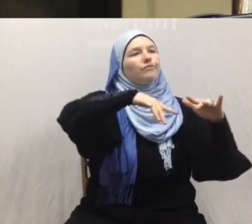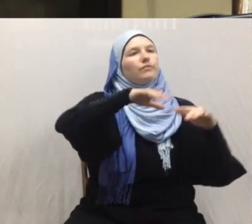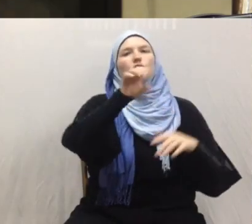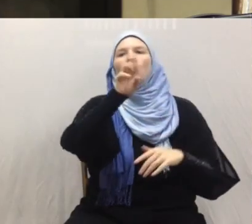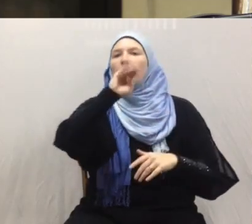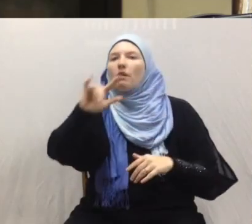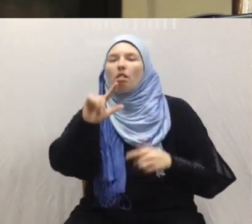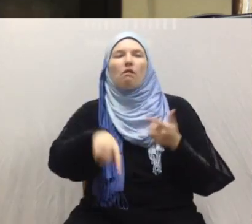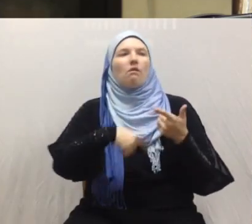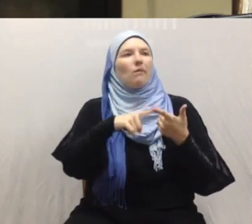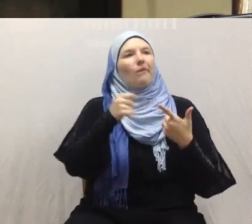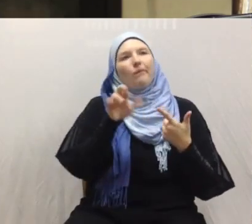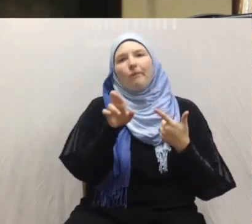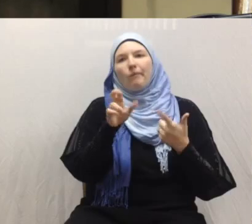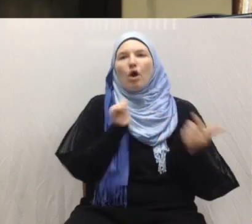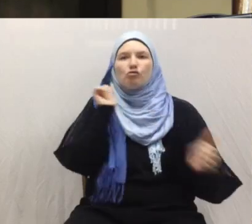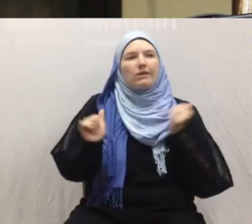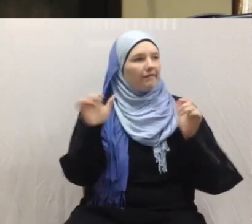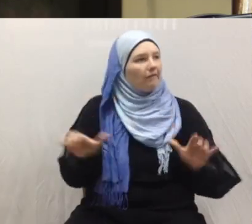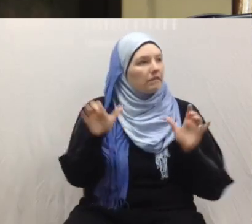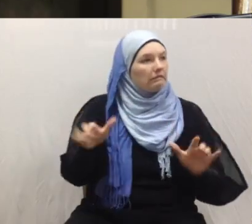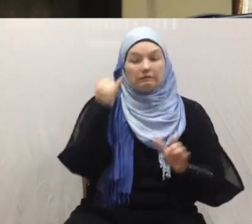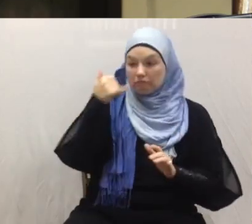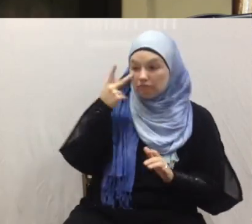criminal, or aggressive activities.